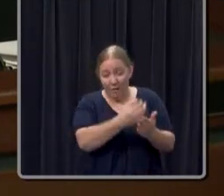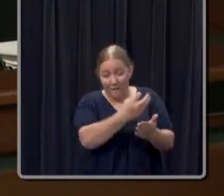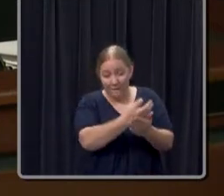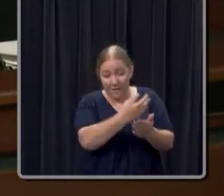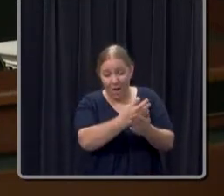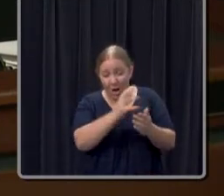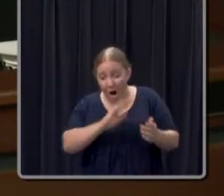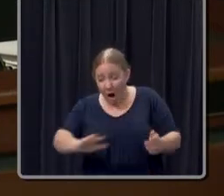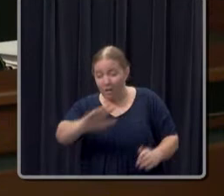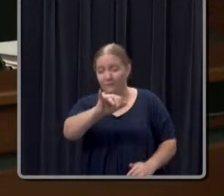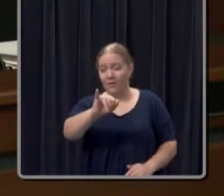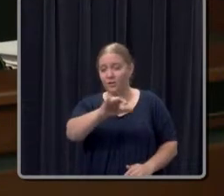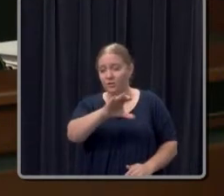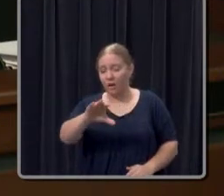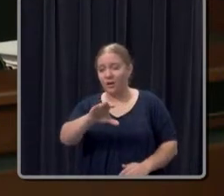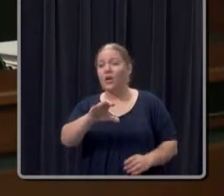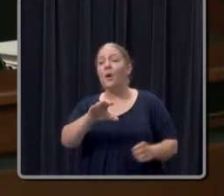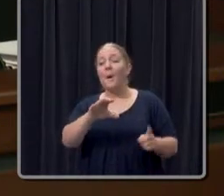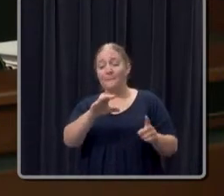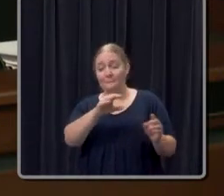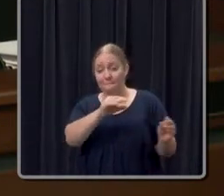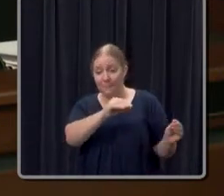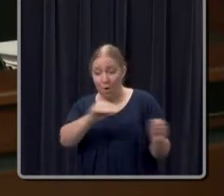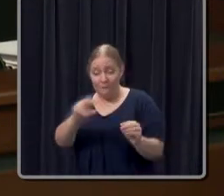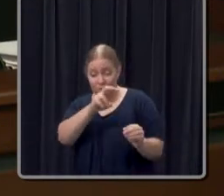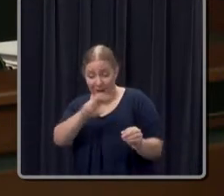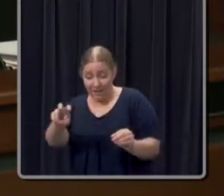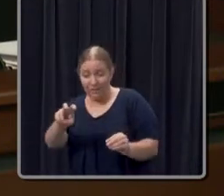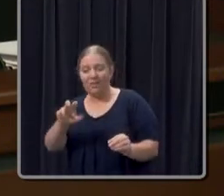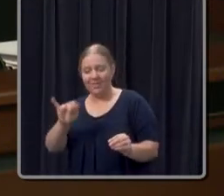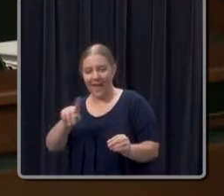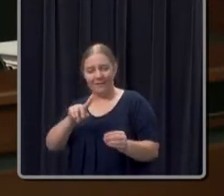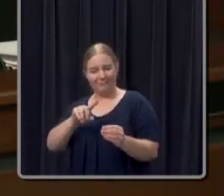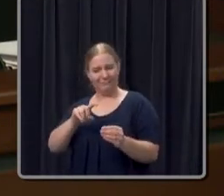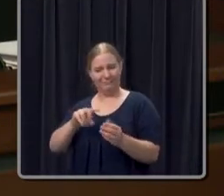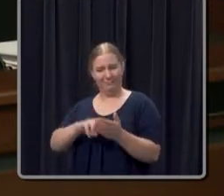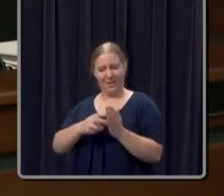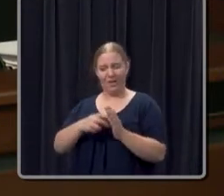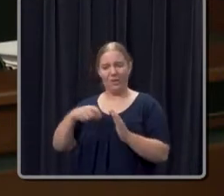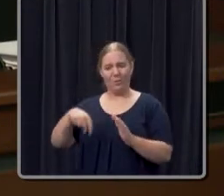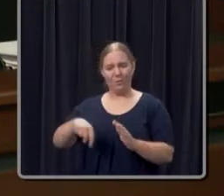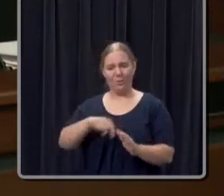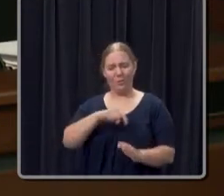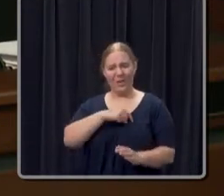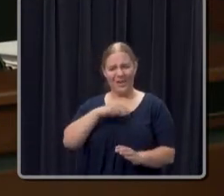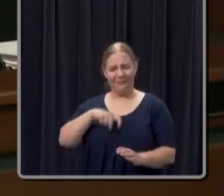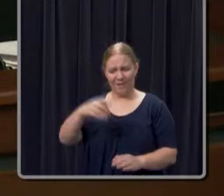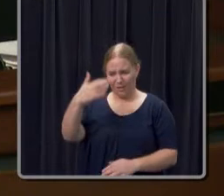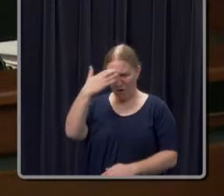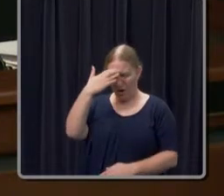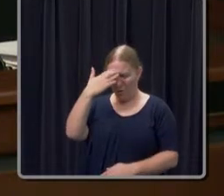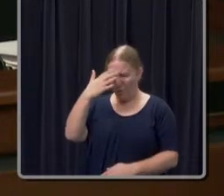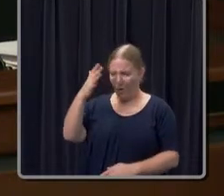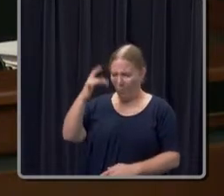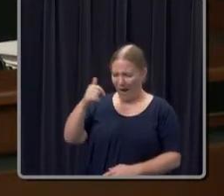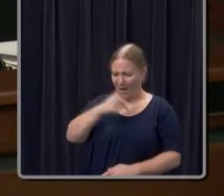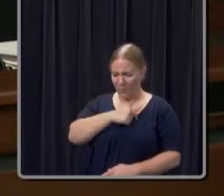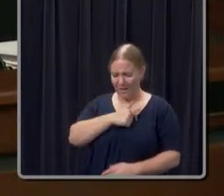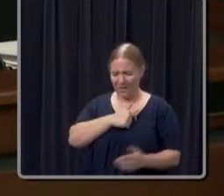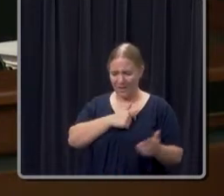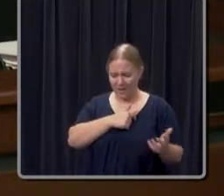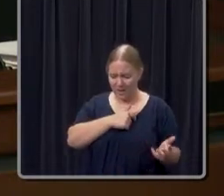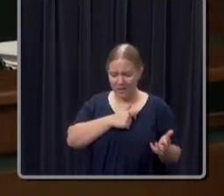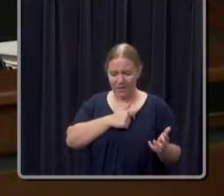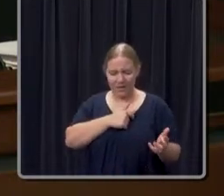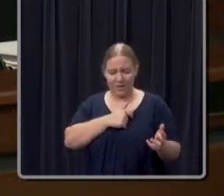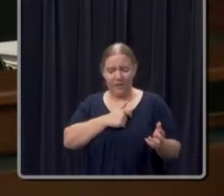whole county that were moved from, right? So we have to be conscious and aware of why we go and